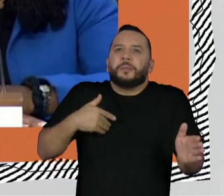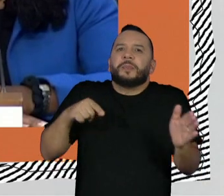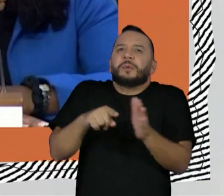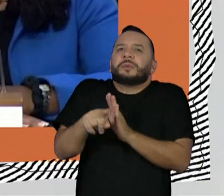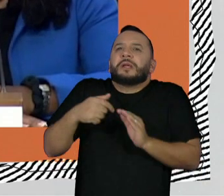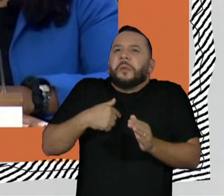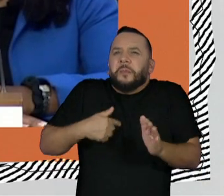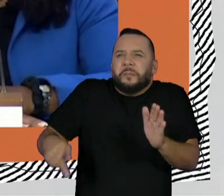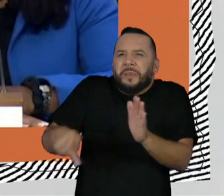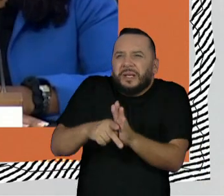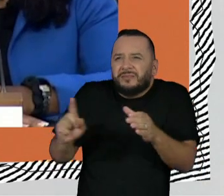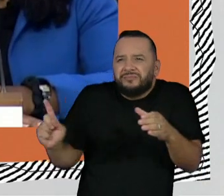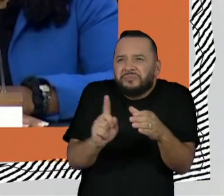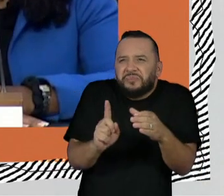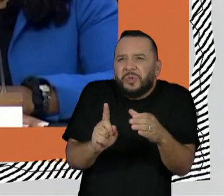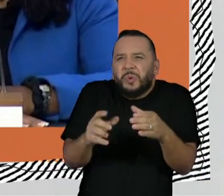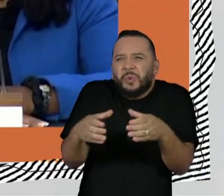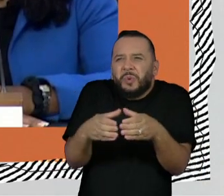questioning,